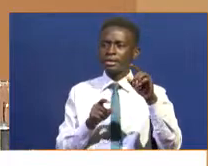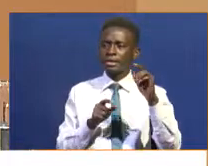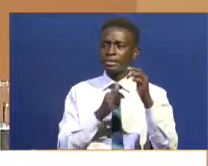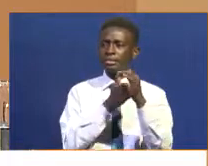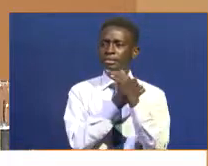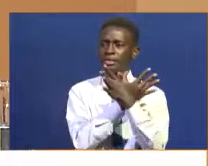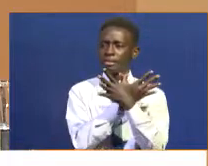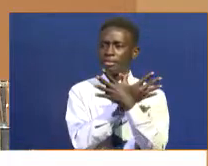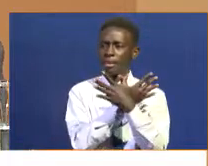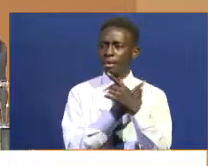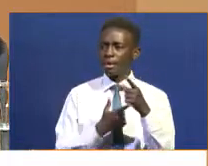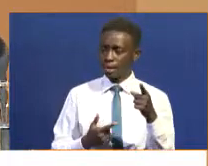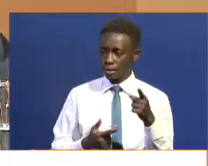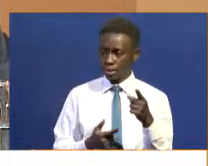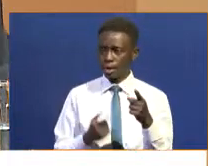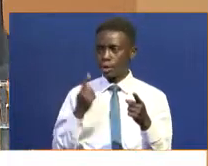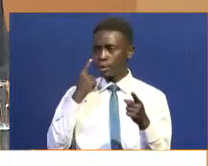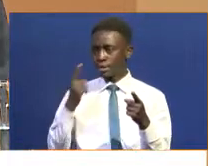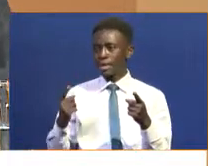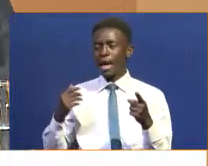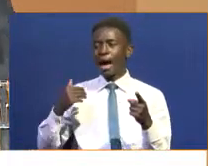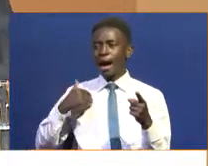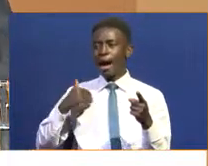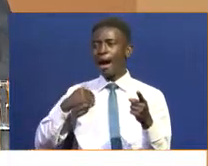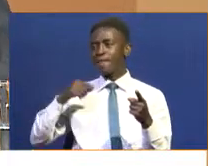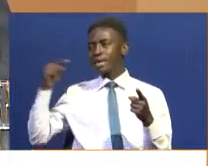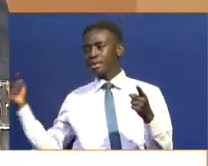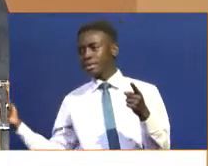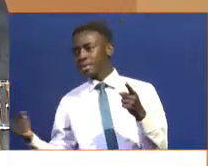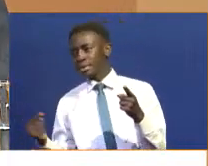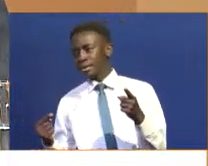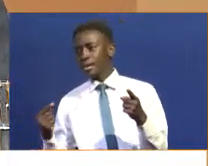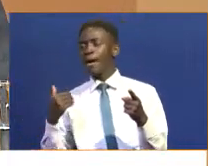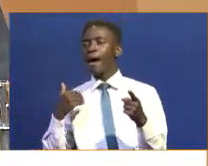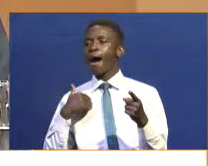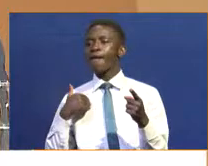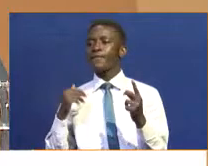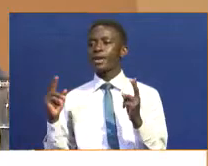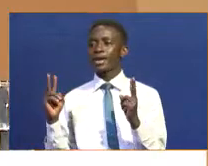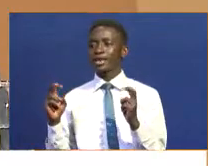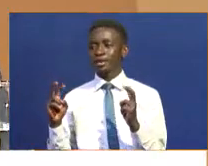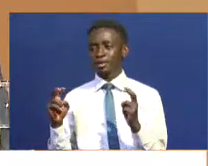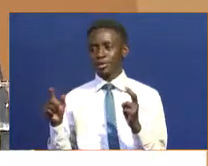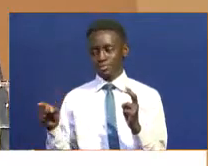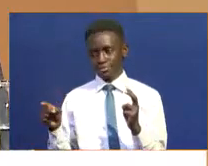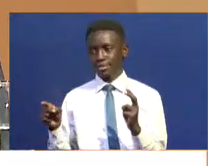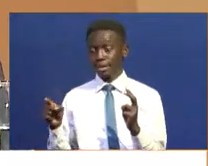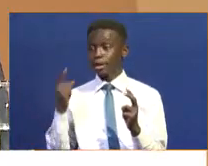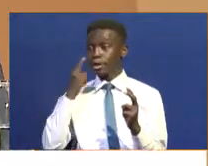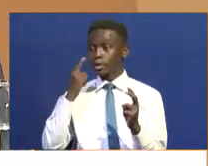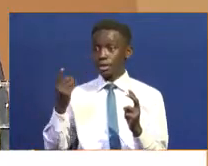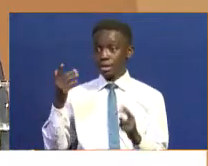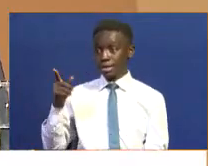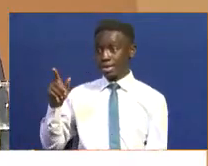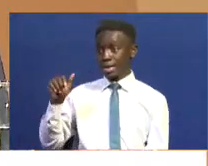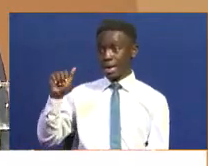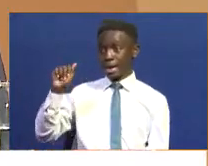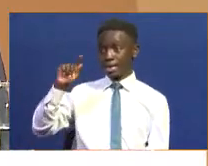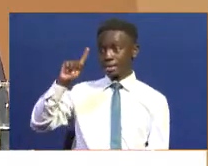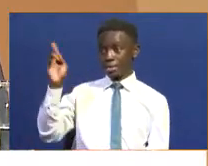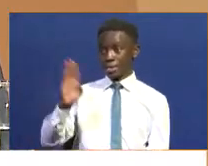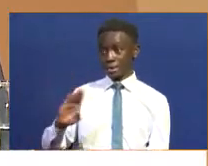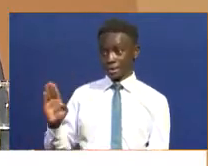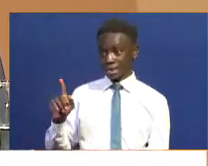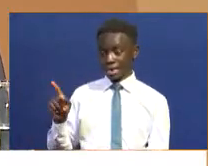surround this. And so, in terms of then the Azerbaijan, we were part of